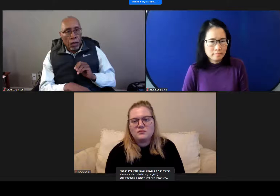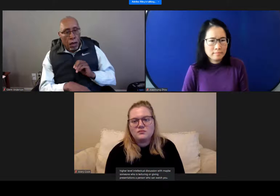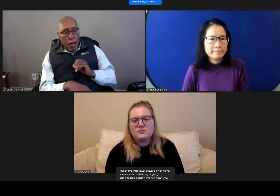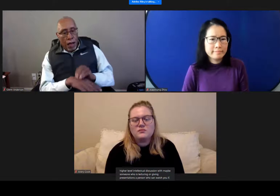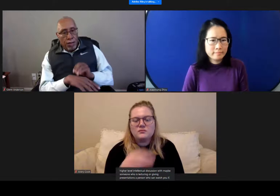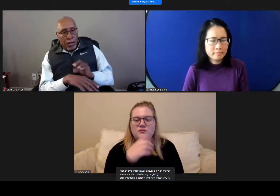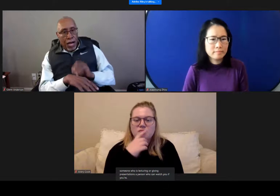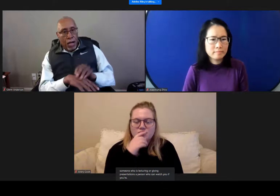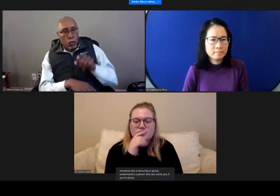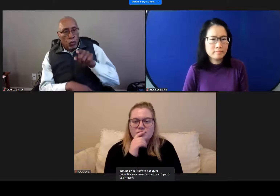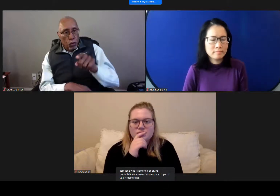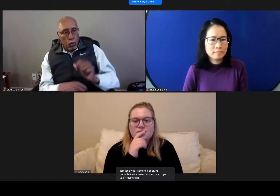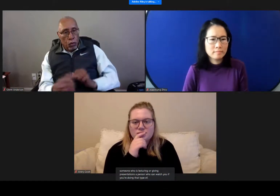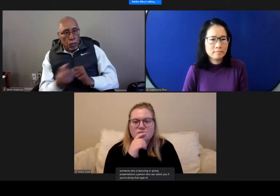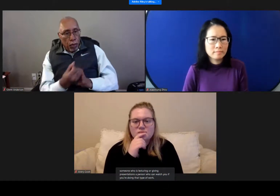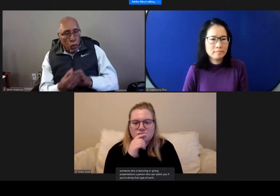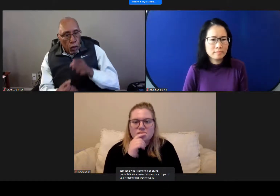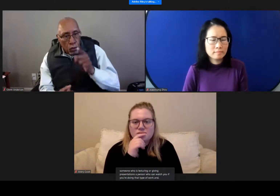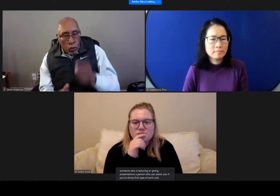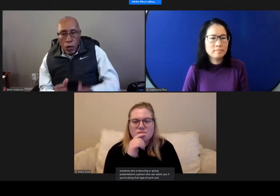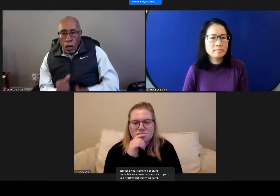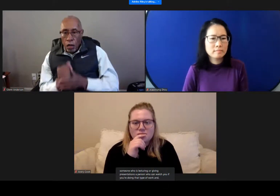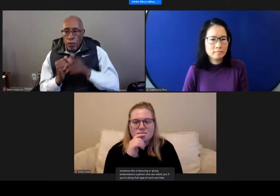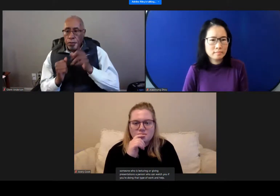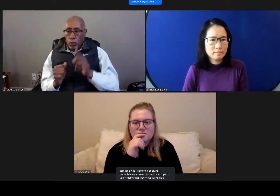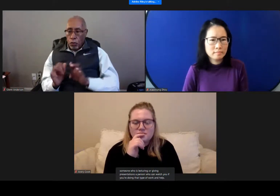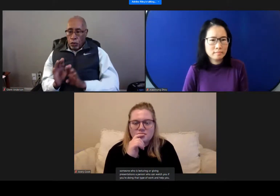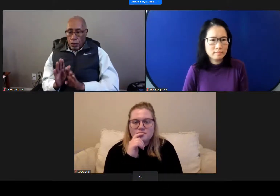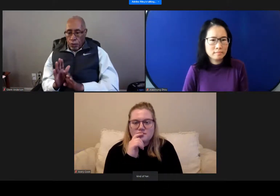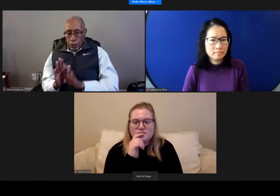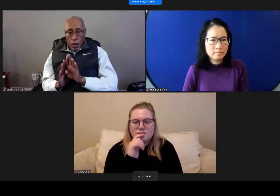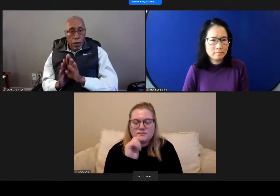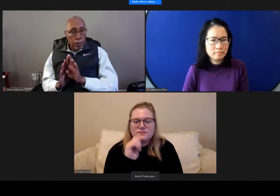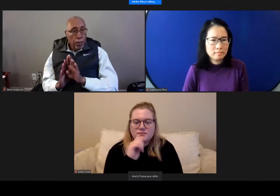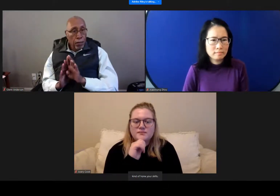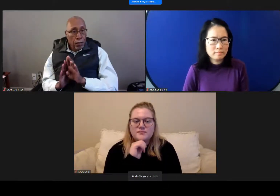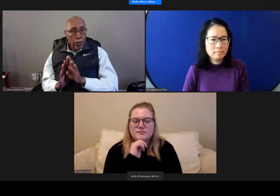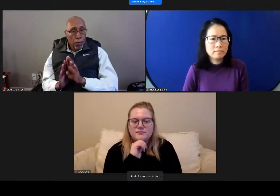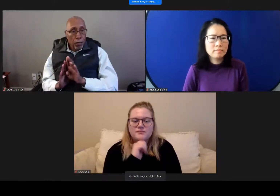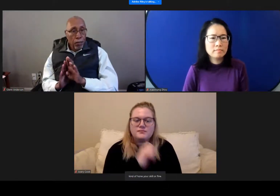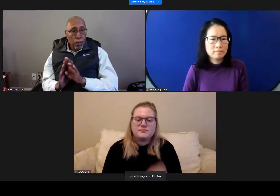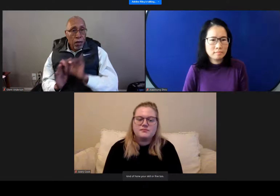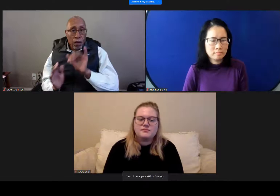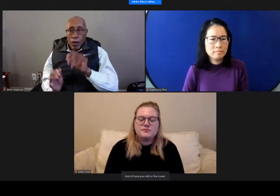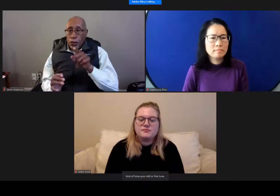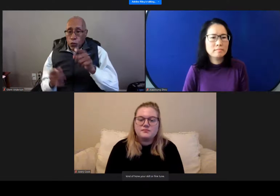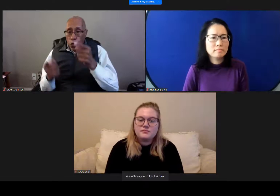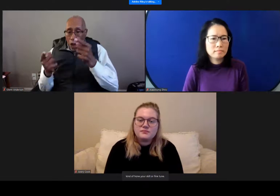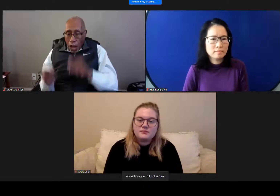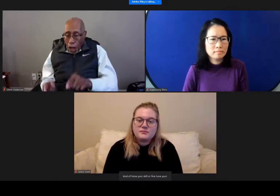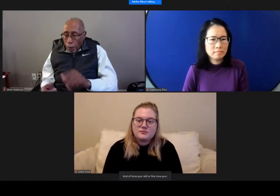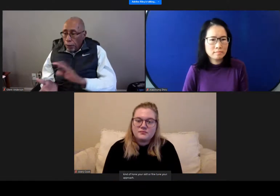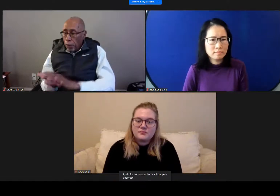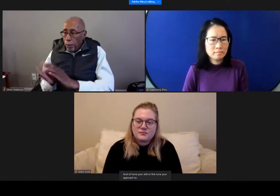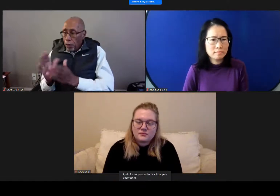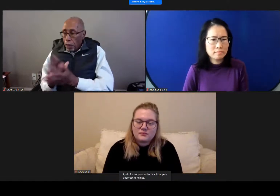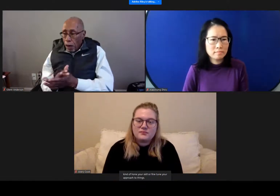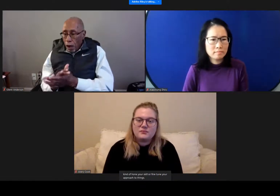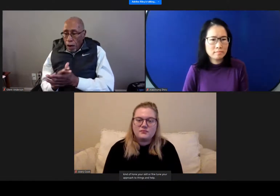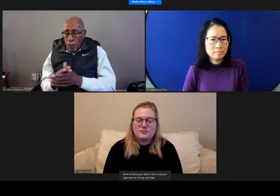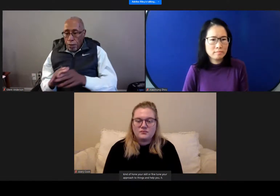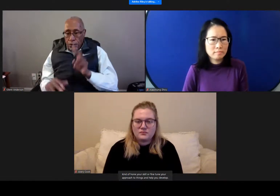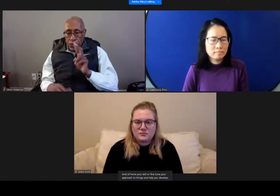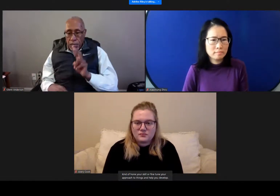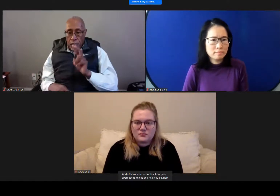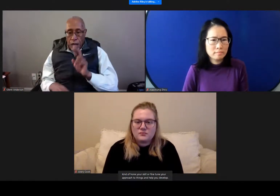you if you're doing that type of work and help you kind of hone your skill or fine tune your approach to things and help you